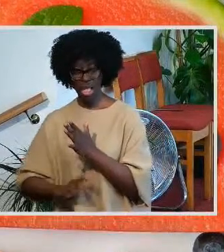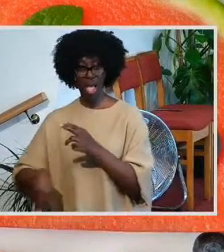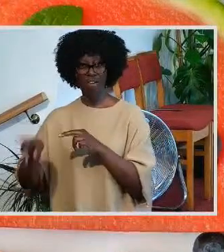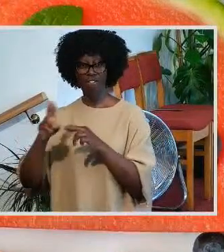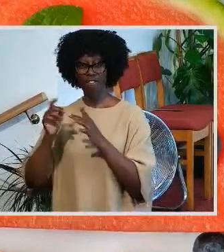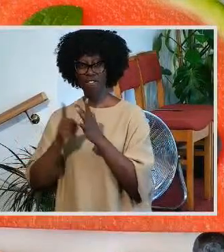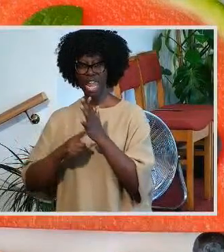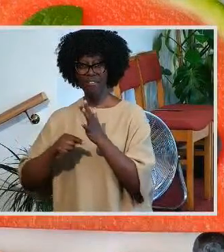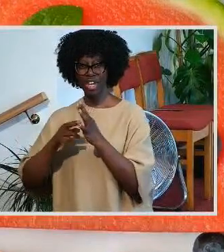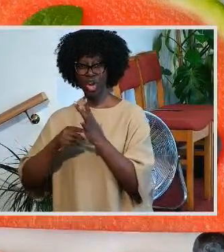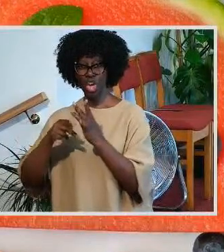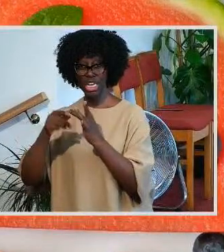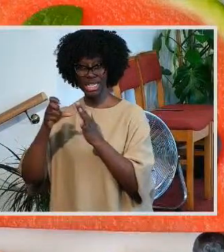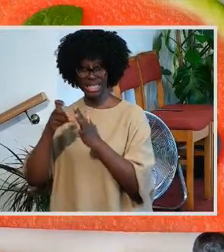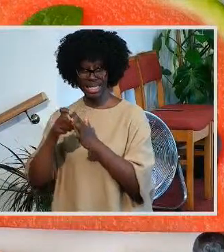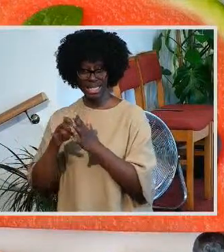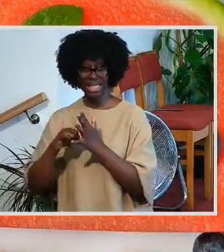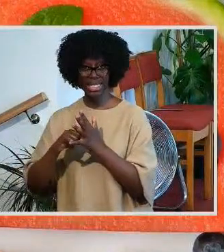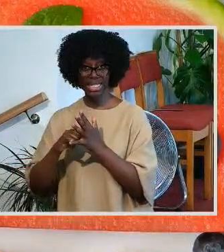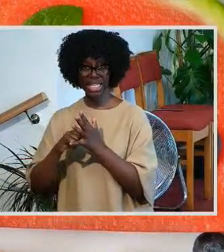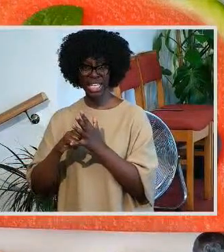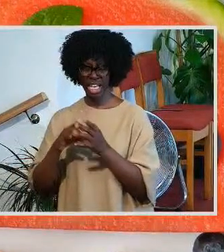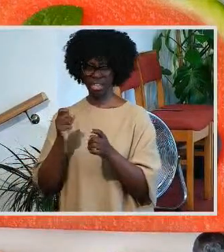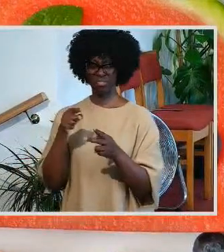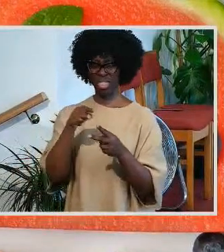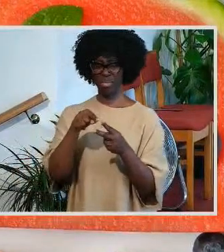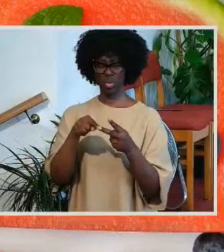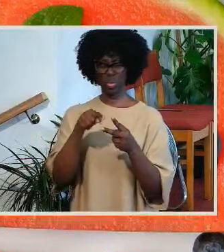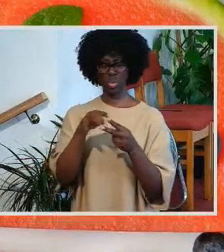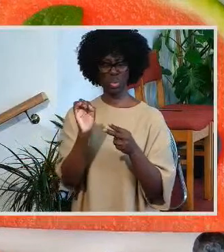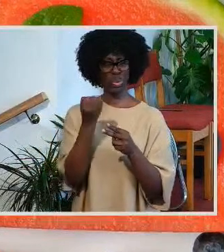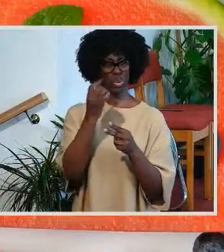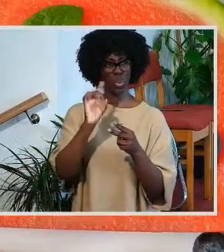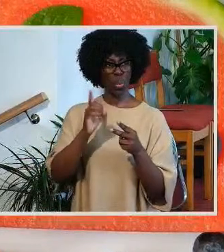But again, they do that same thing. They sweep up all those